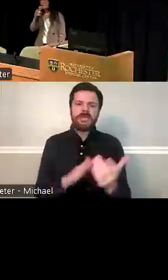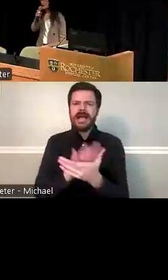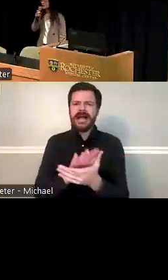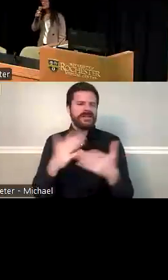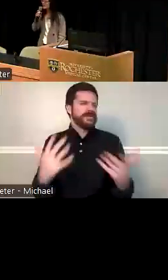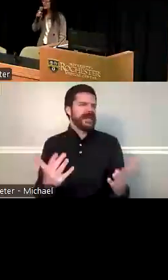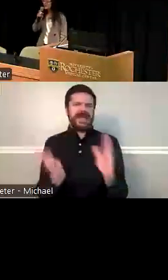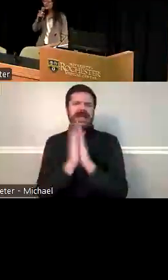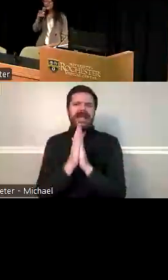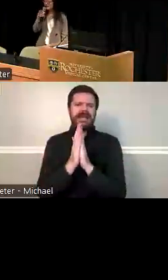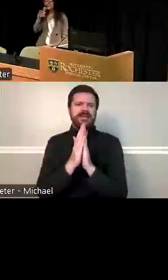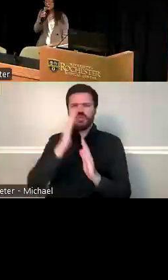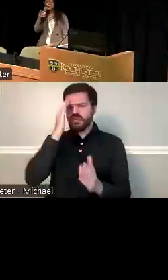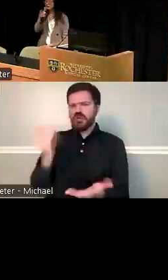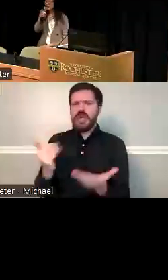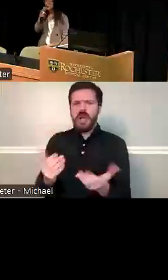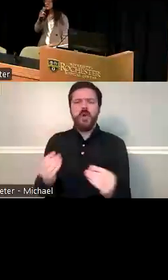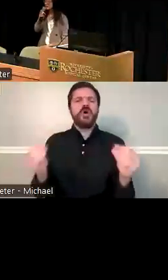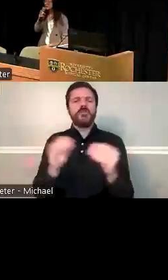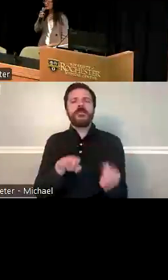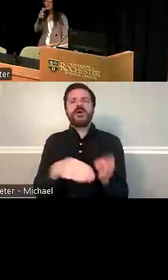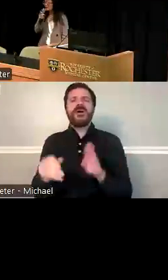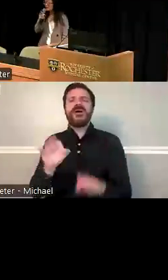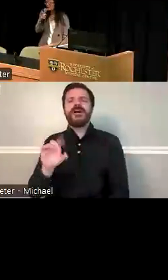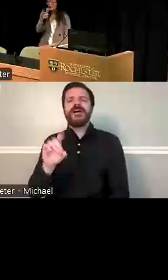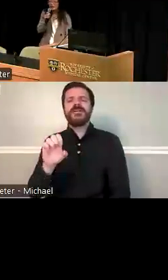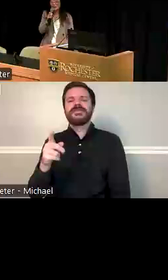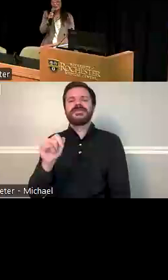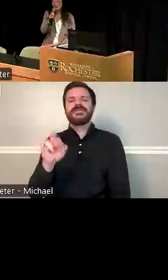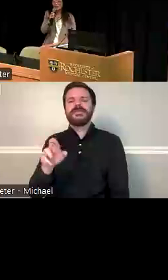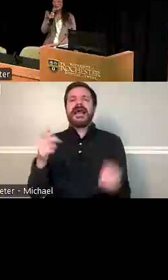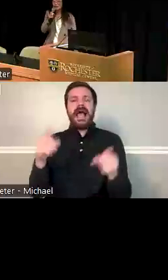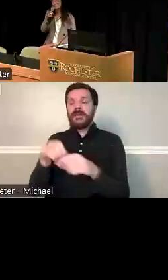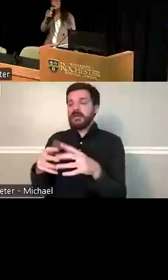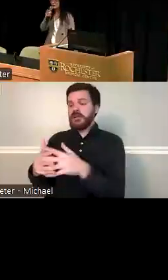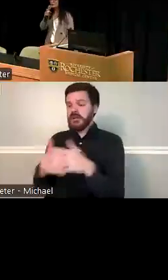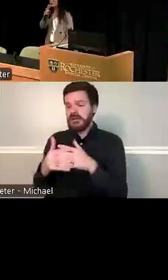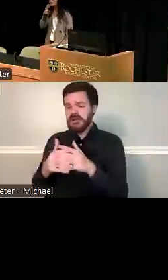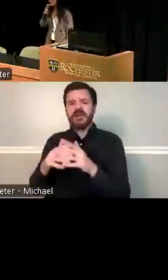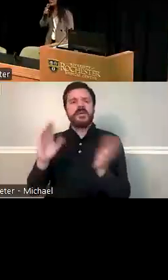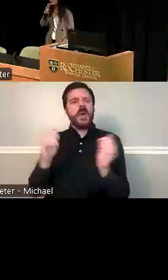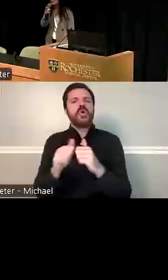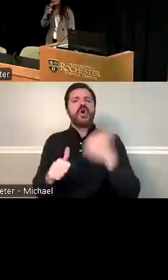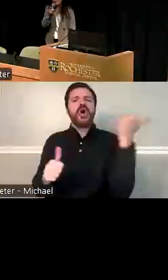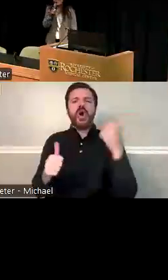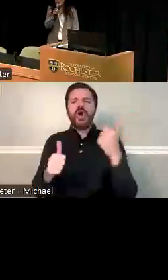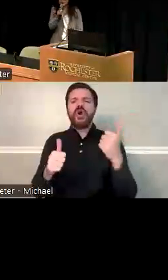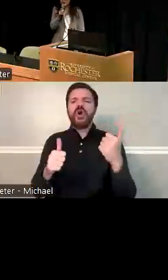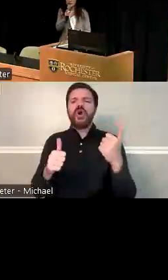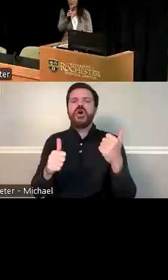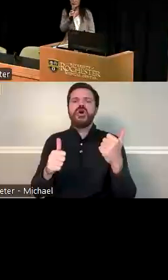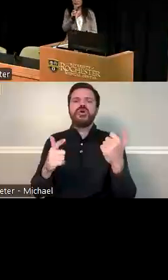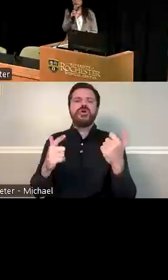reason why there's more of these deaths of despair happening in America compared to other wealthy European countries and